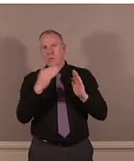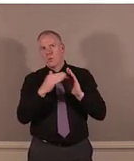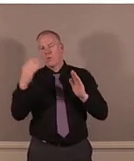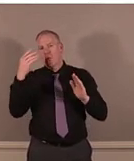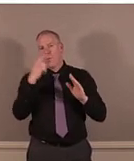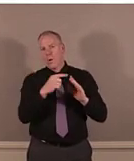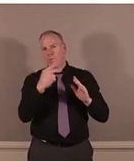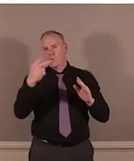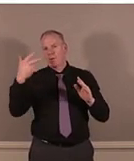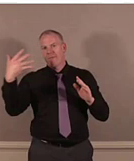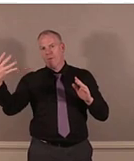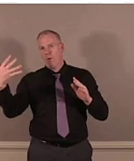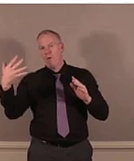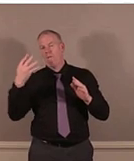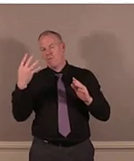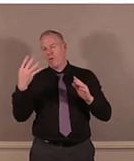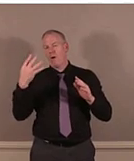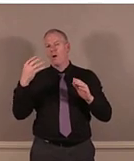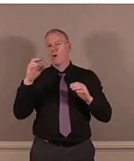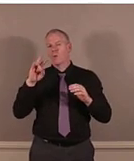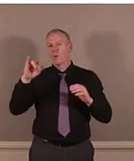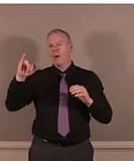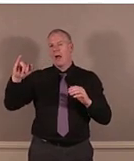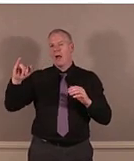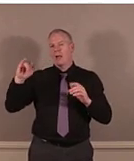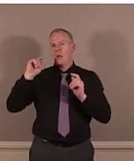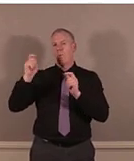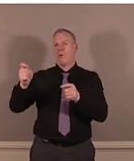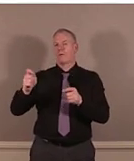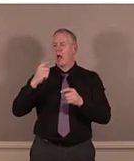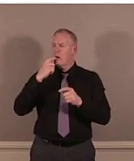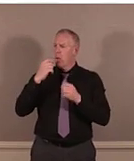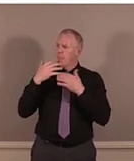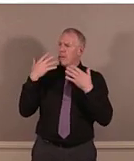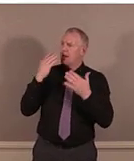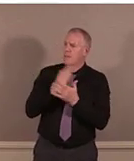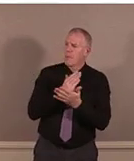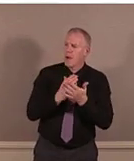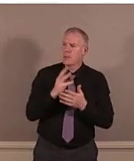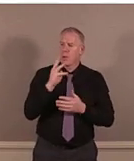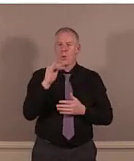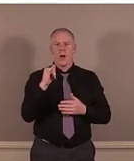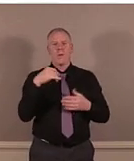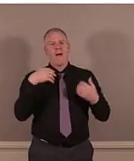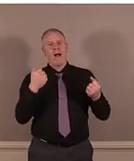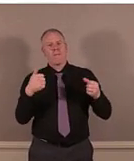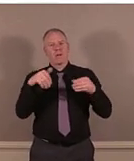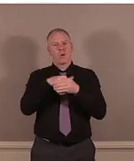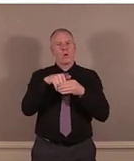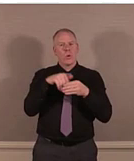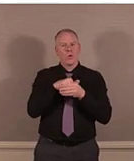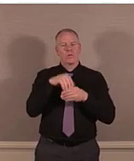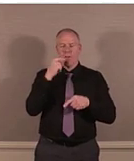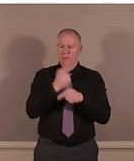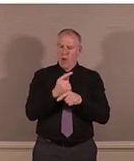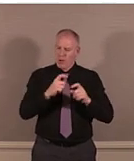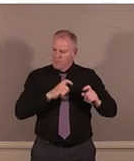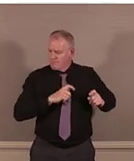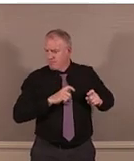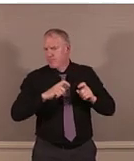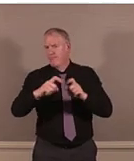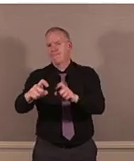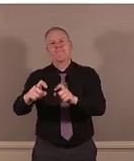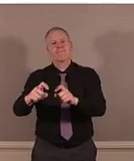4 QQI awards. And I think that's really monumental because, again, you have the built-in inclusion into the